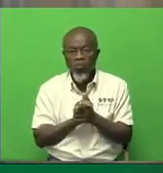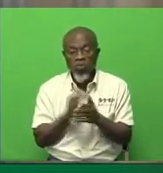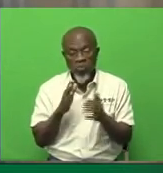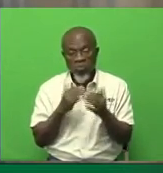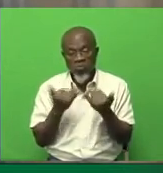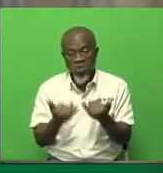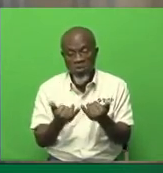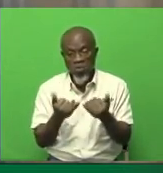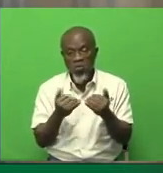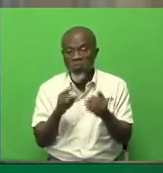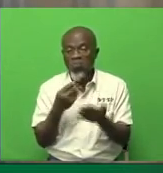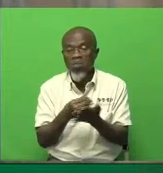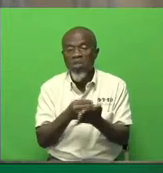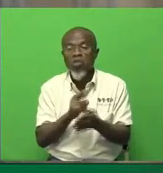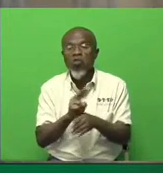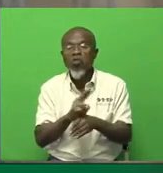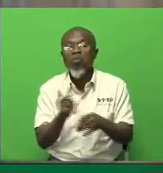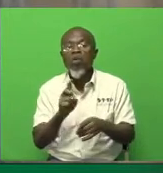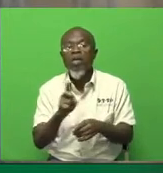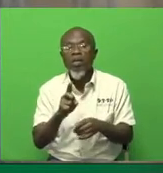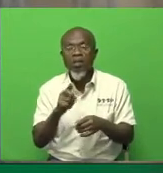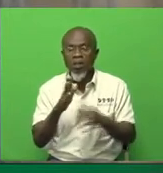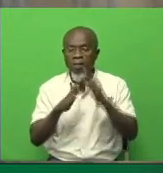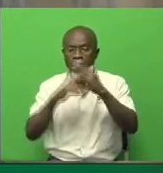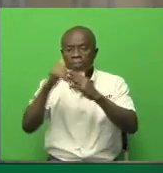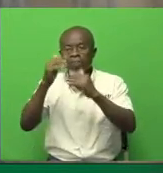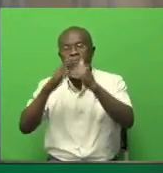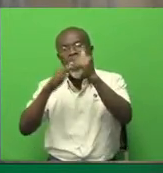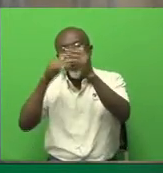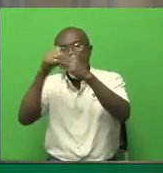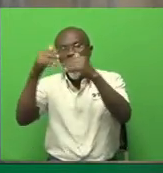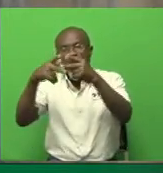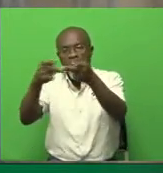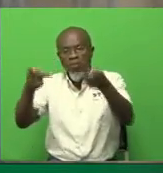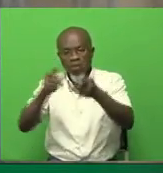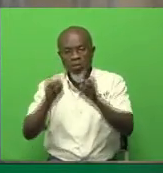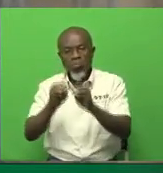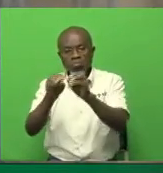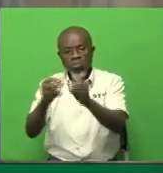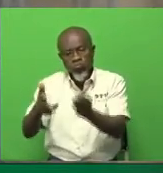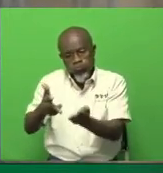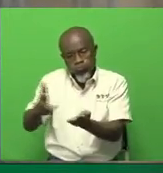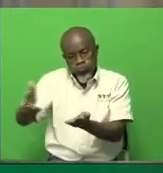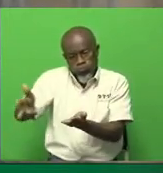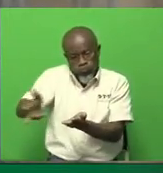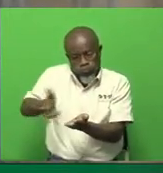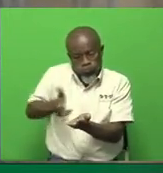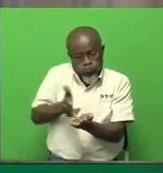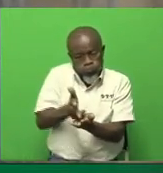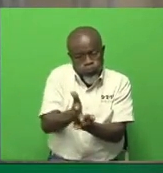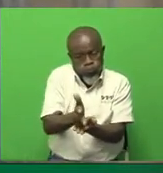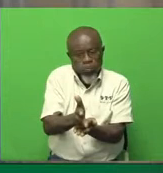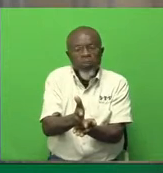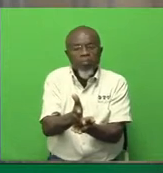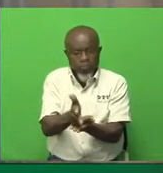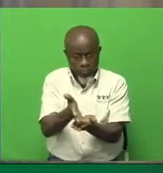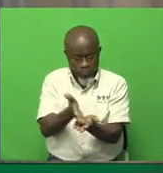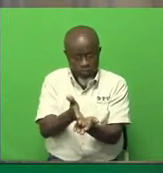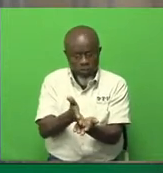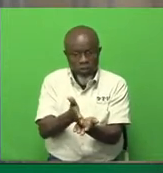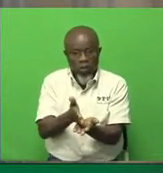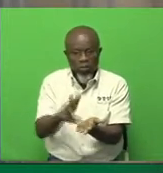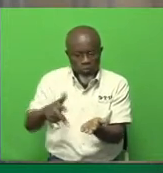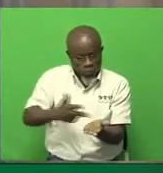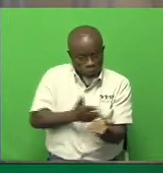correspasses because that's where the diamond vessels are now they're parked up there doing nothing they're not using the vessels but you run and you bought two more